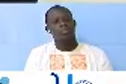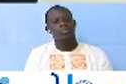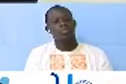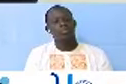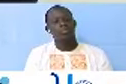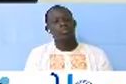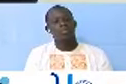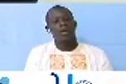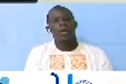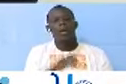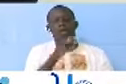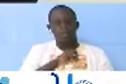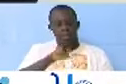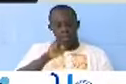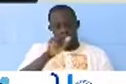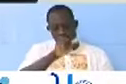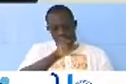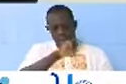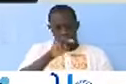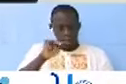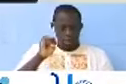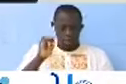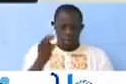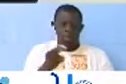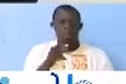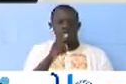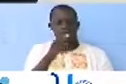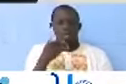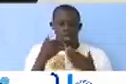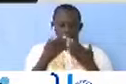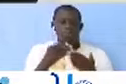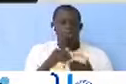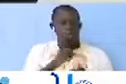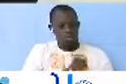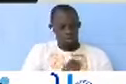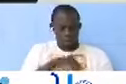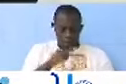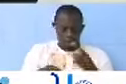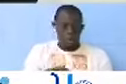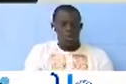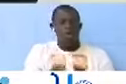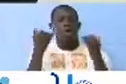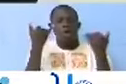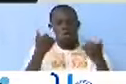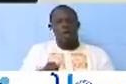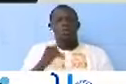already told us about the losses that you incurred in respect of your animals.